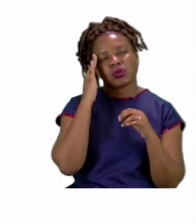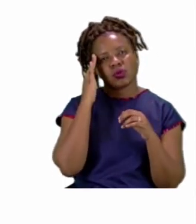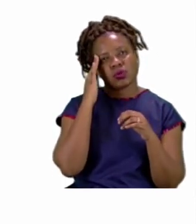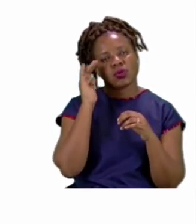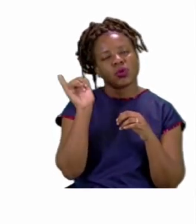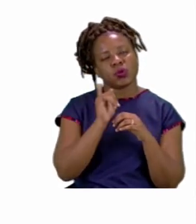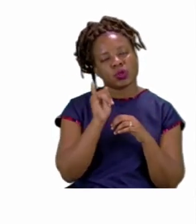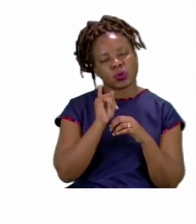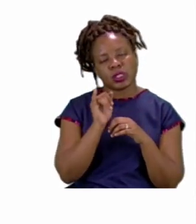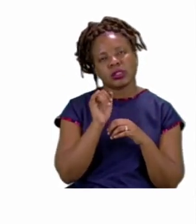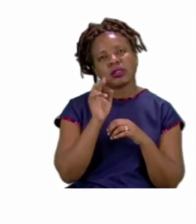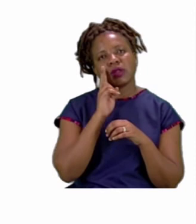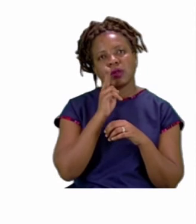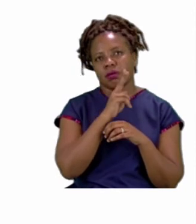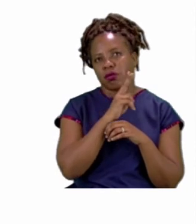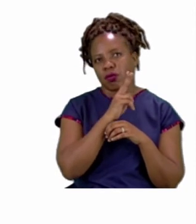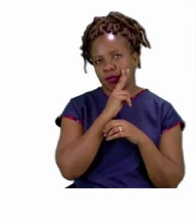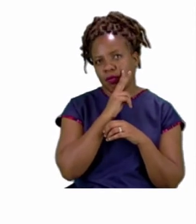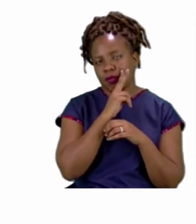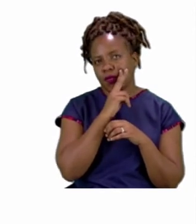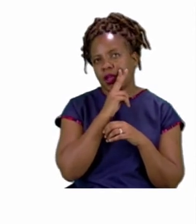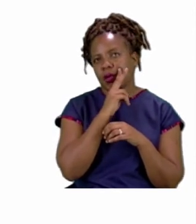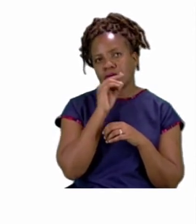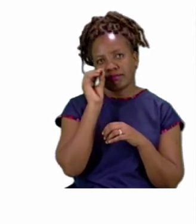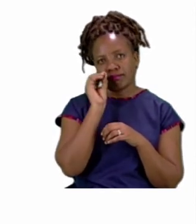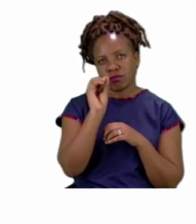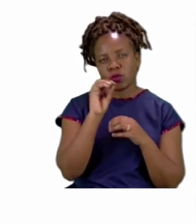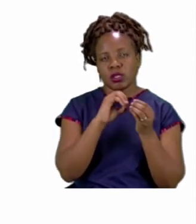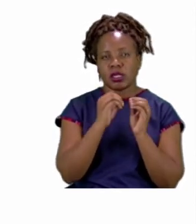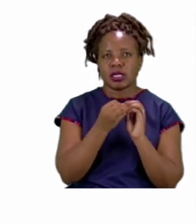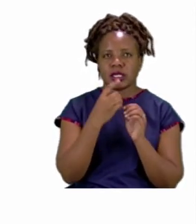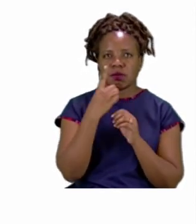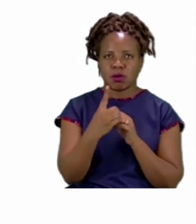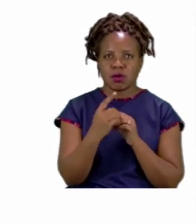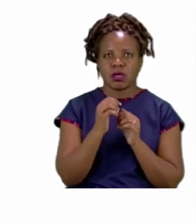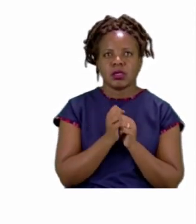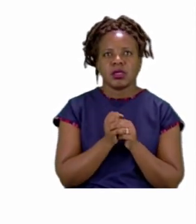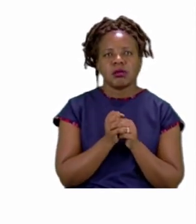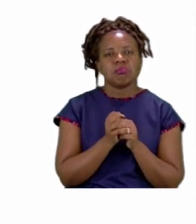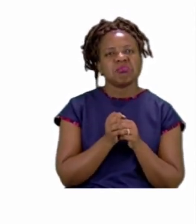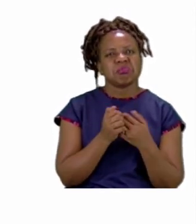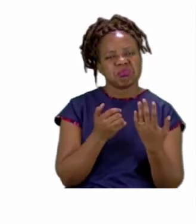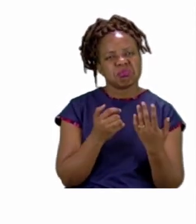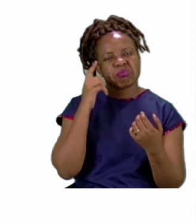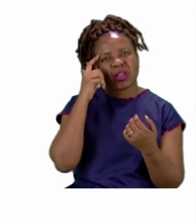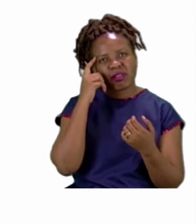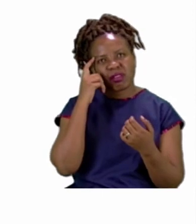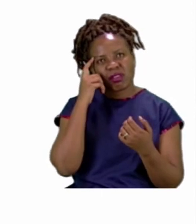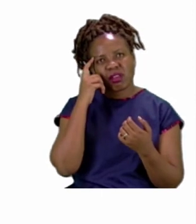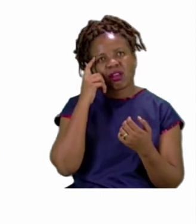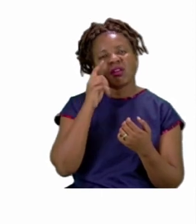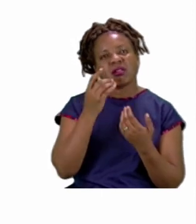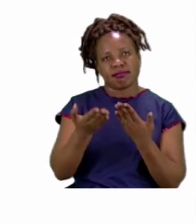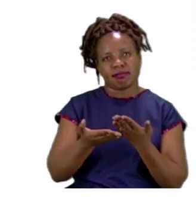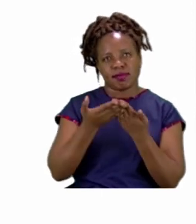one is help. So let us write the word help, please. And